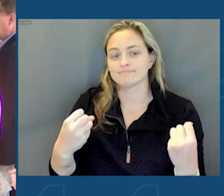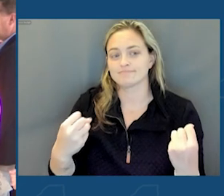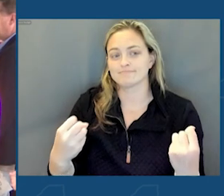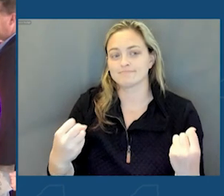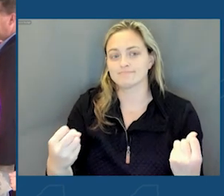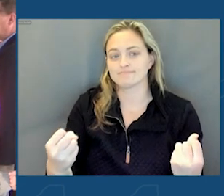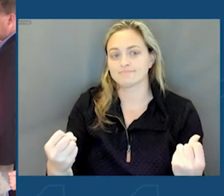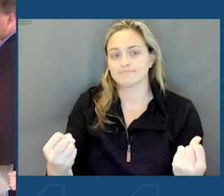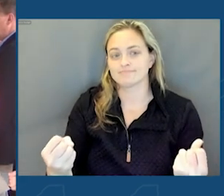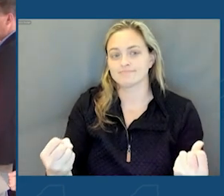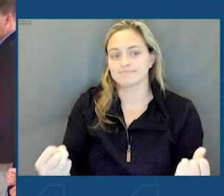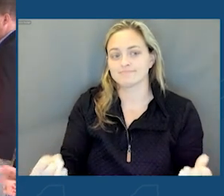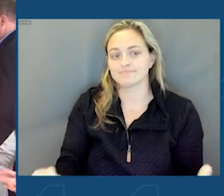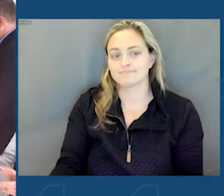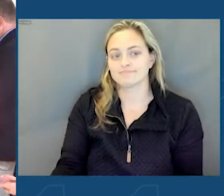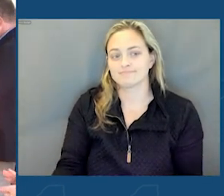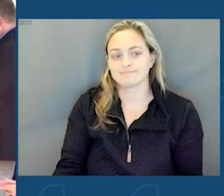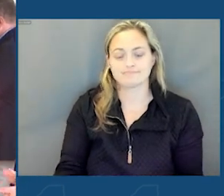brave?